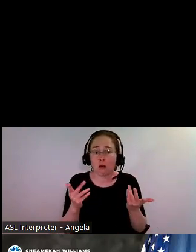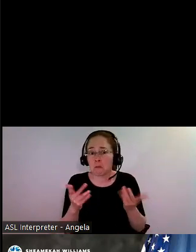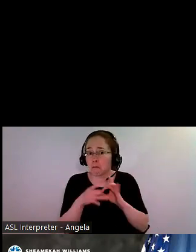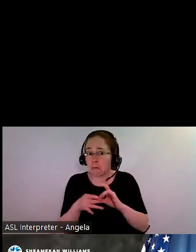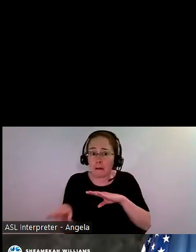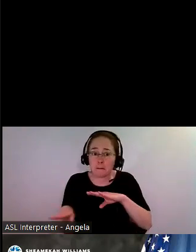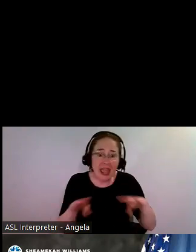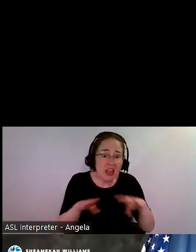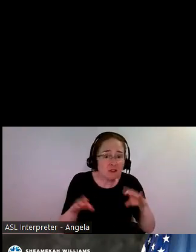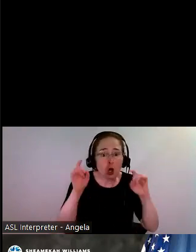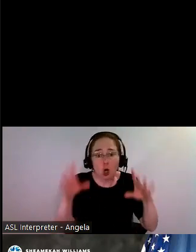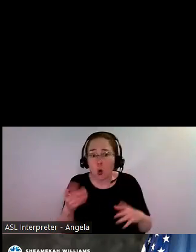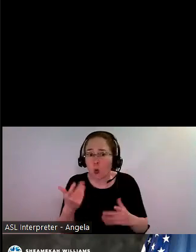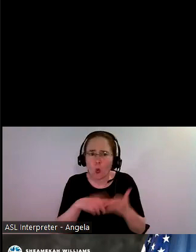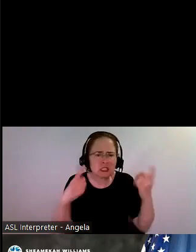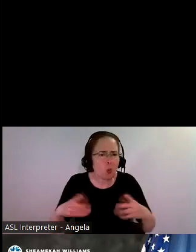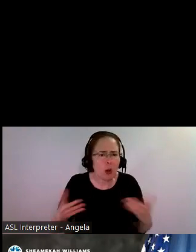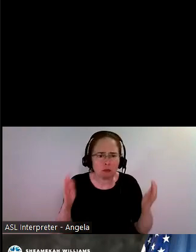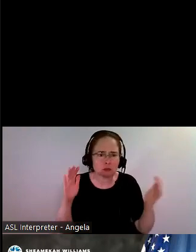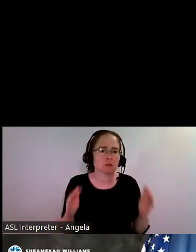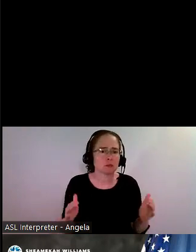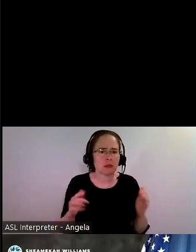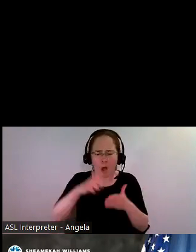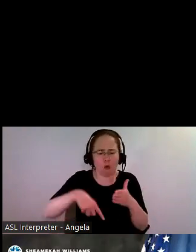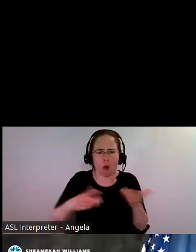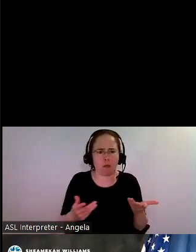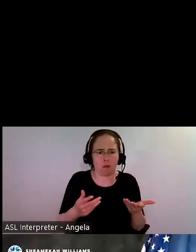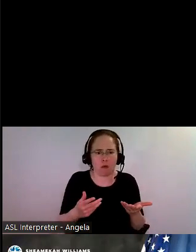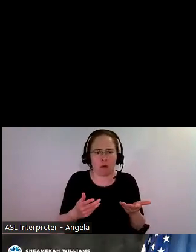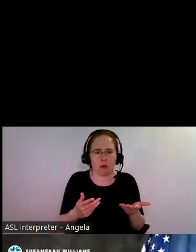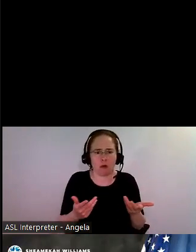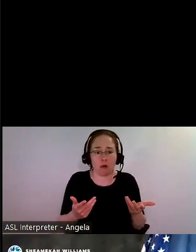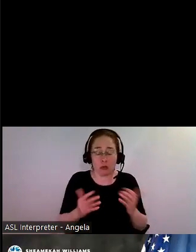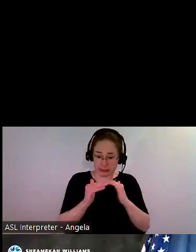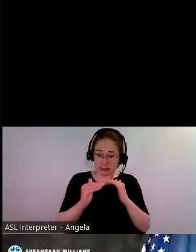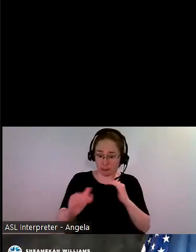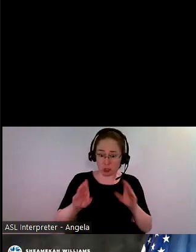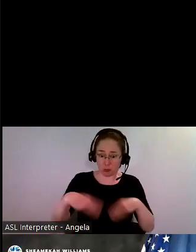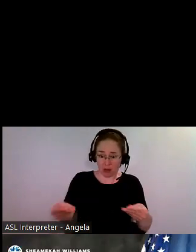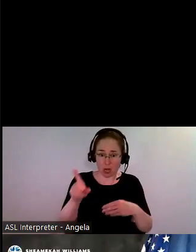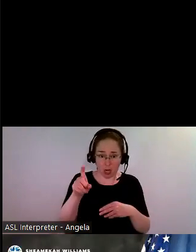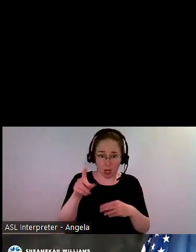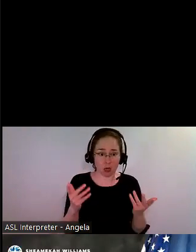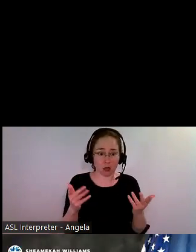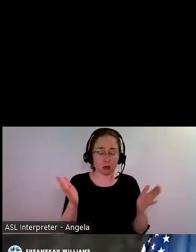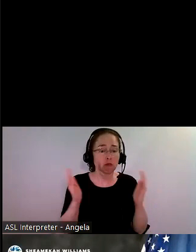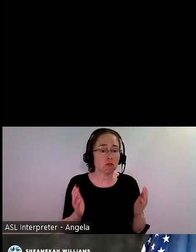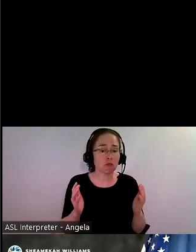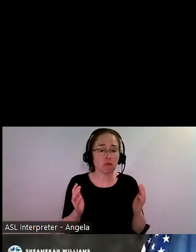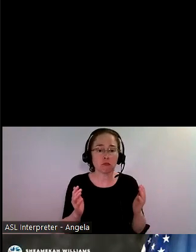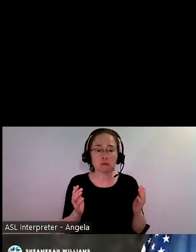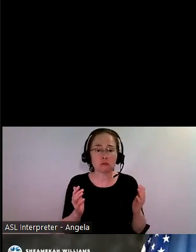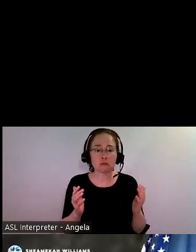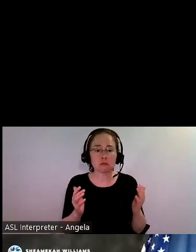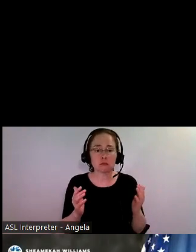was taking place. And then outcome measures. You want to know, what's the stabilization provided? What were you able to look at, not